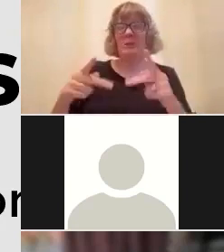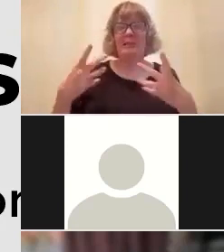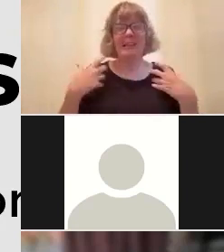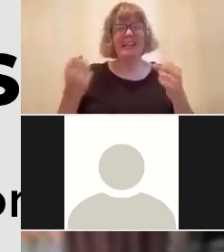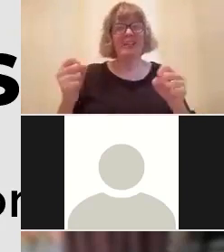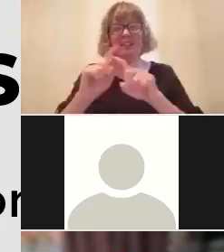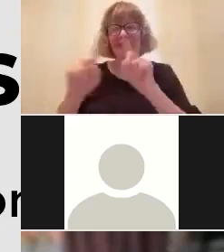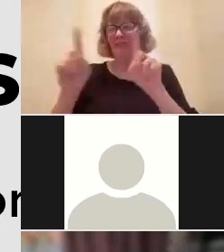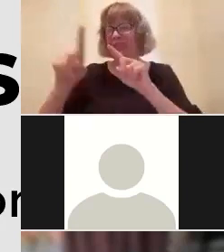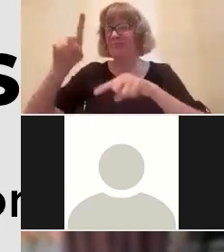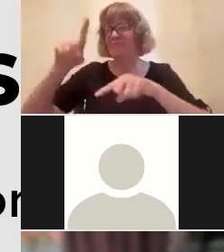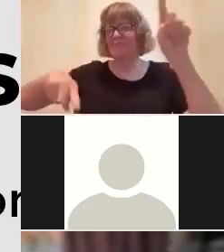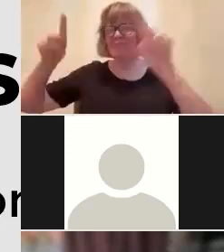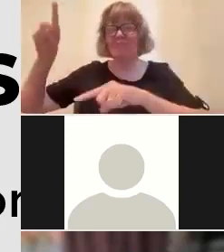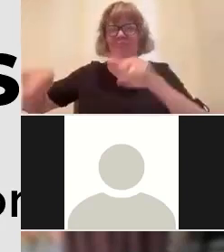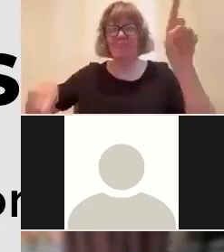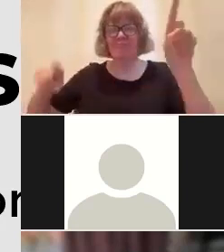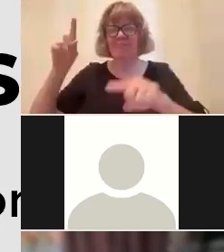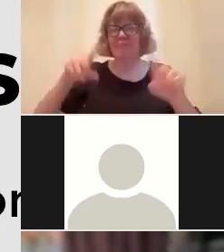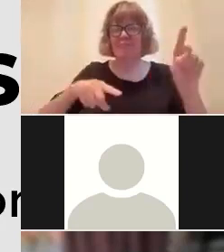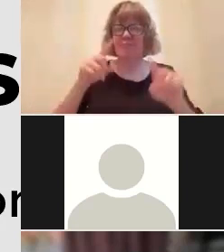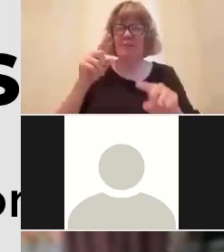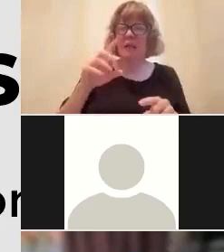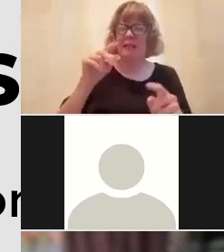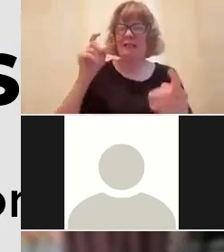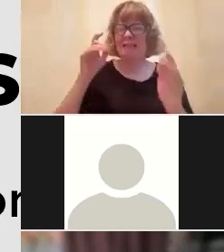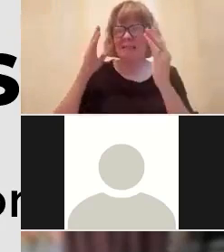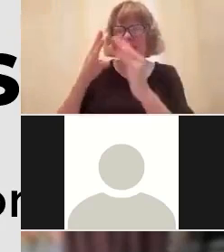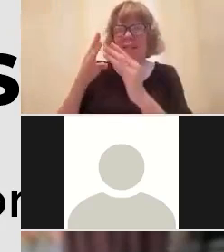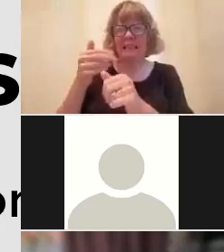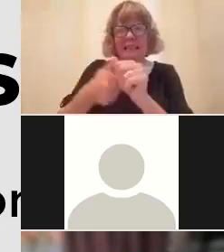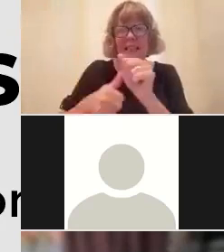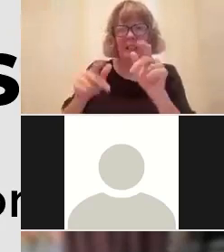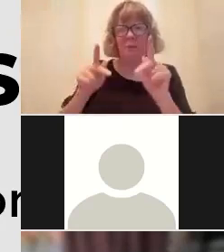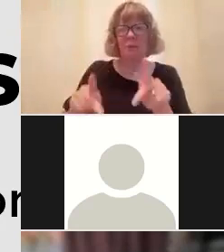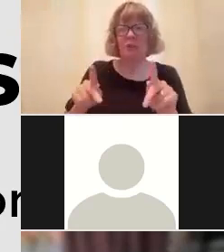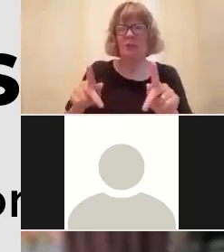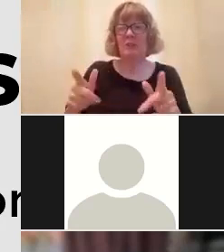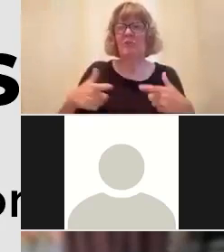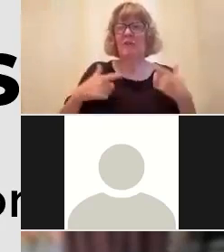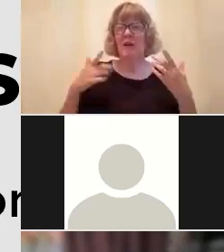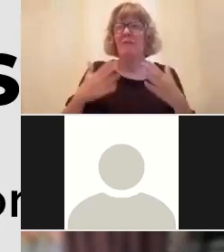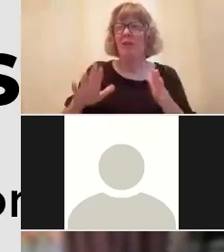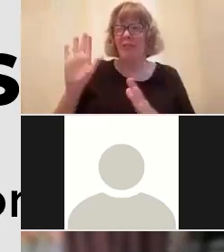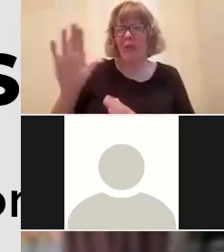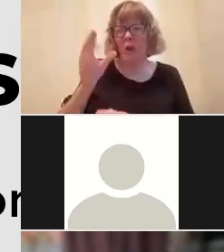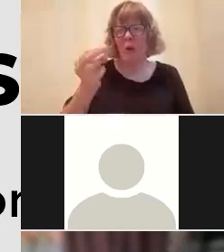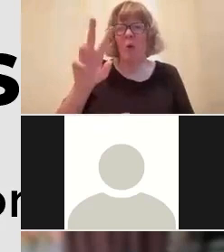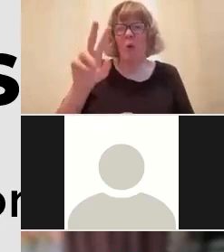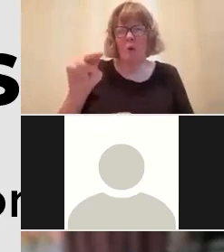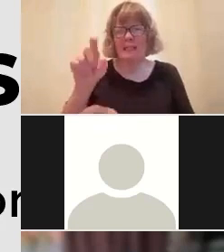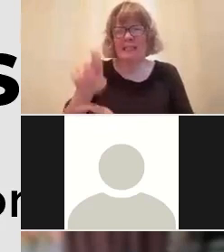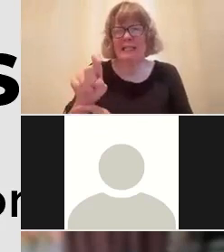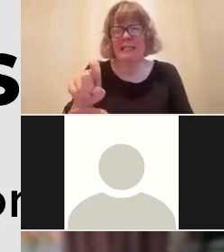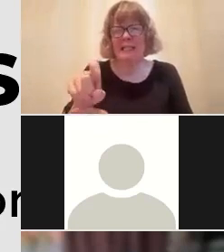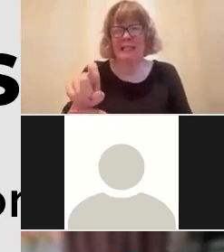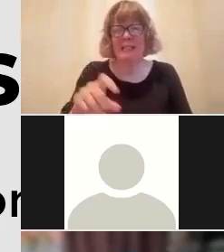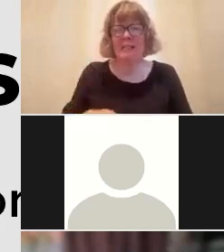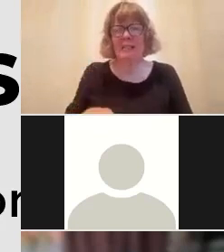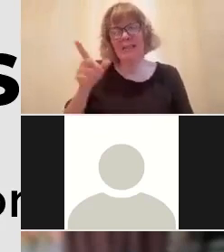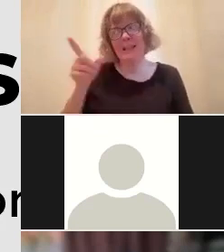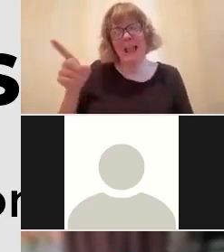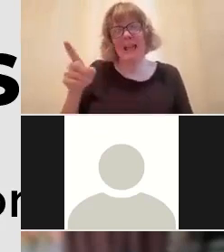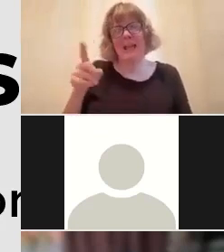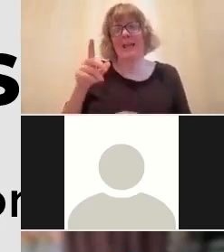and remain attentive to the unique needs and strengths of each survivor. Survivors are the experts in their own life, and there's